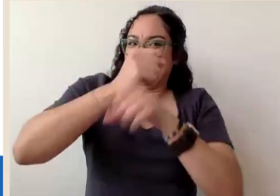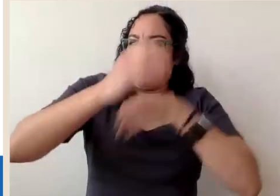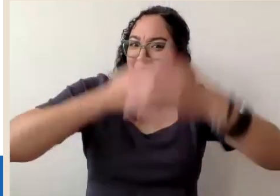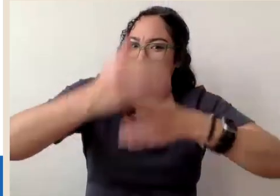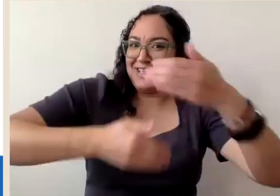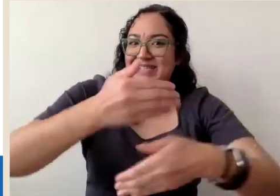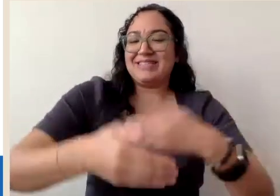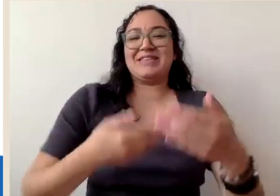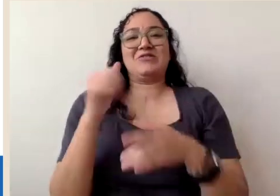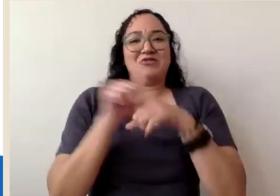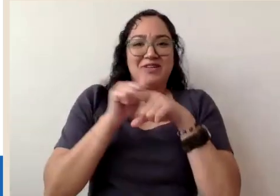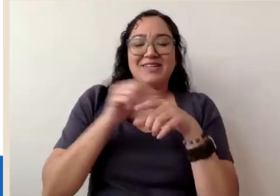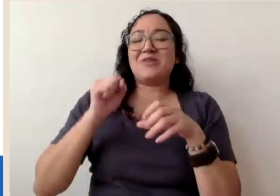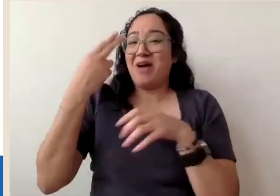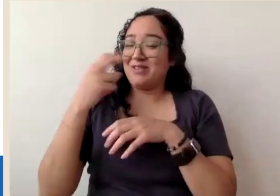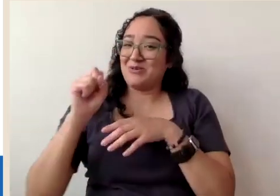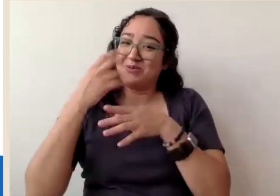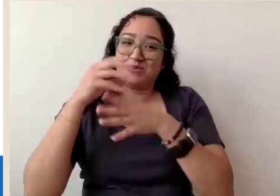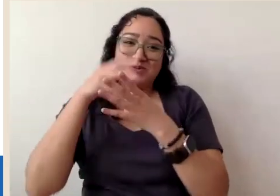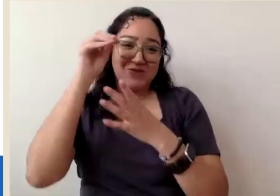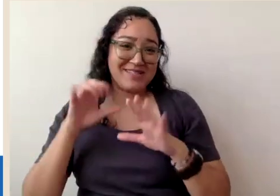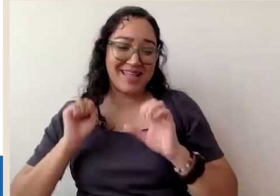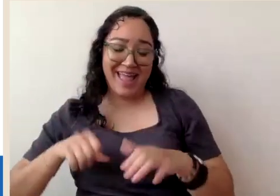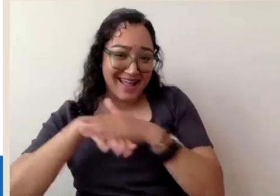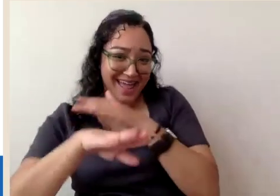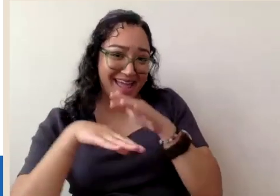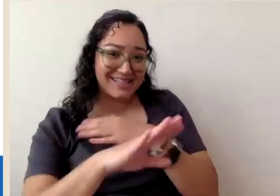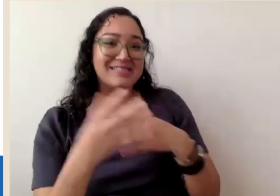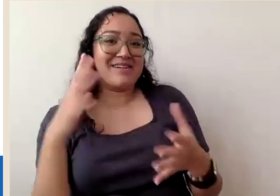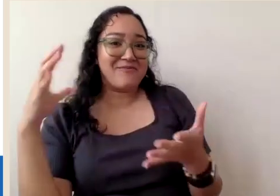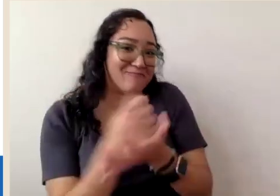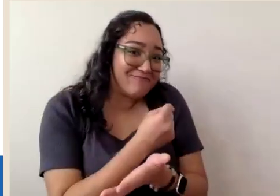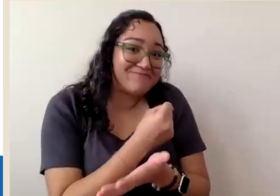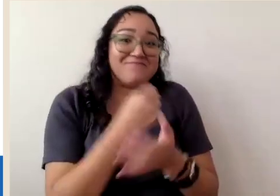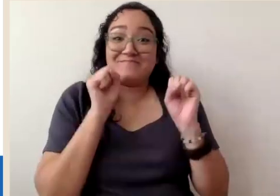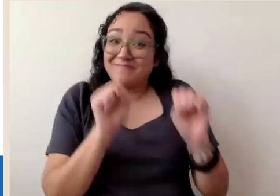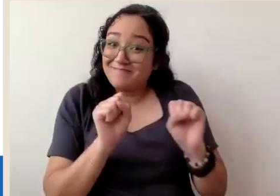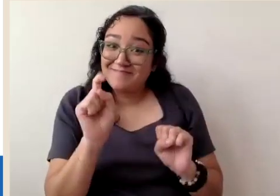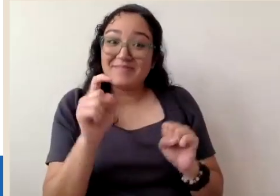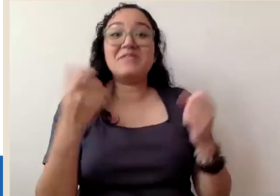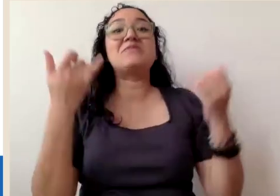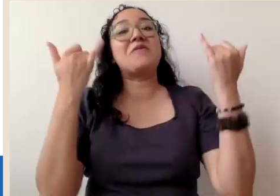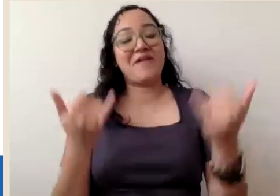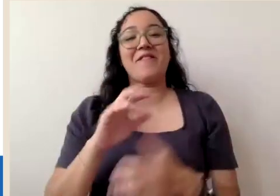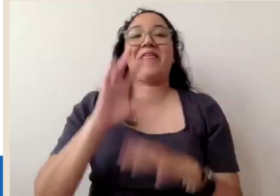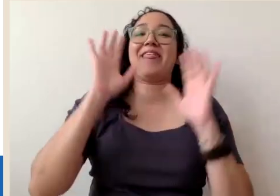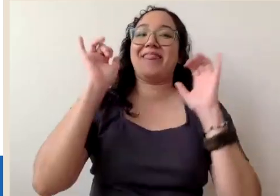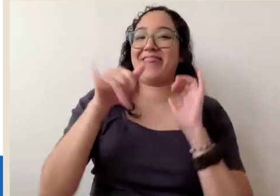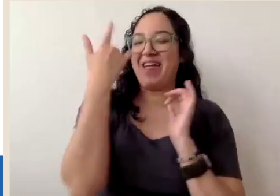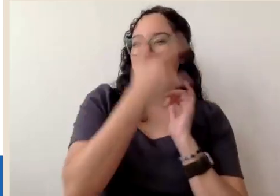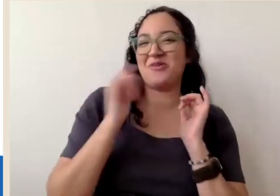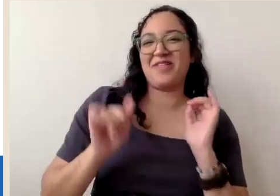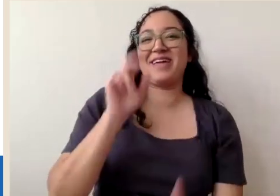be accessed by the high school student population? And so that's something that they're able to do. And that has become what is now next generation language